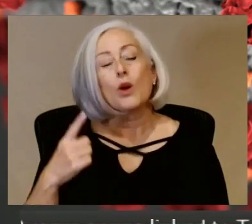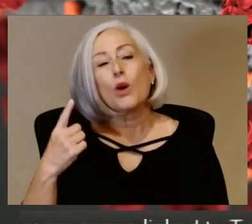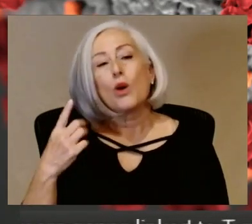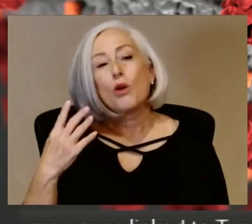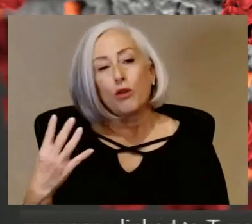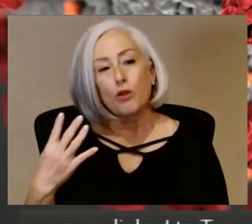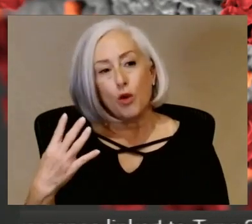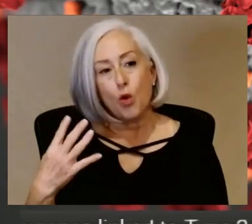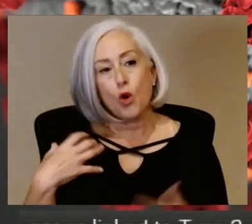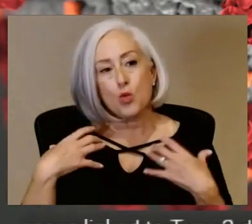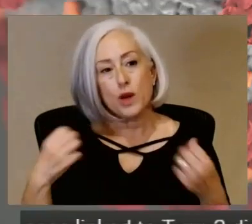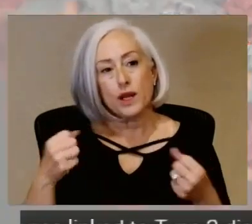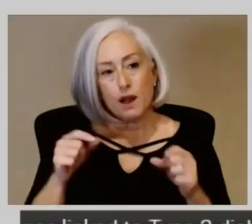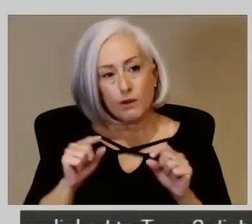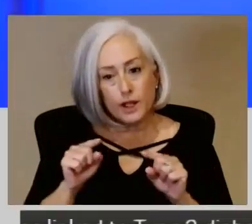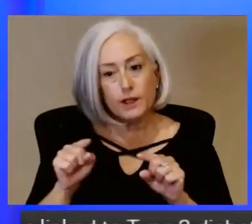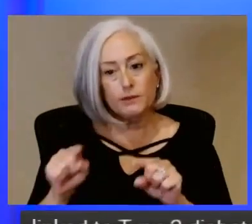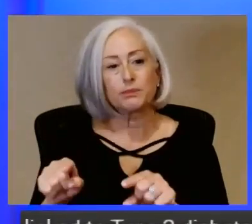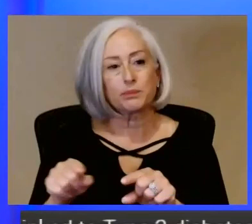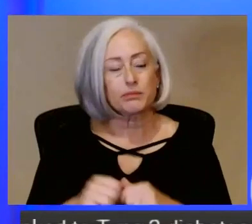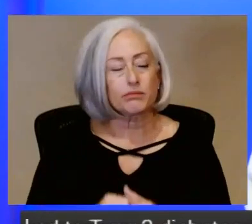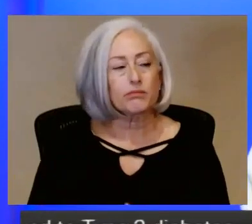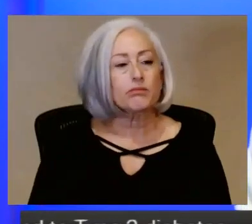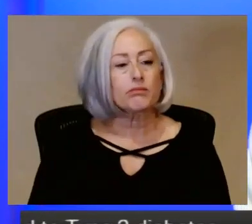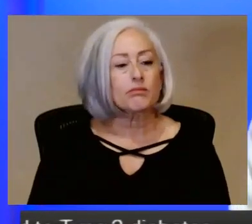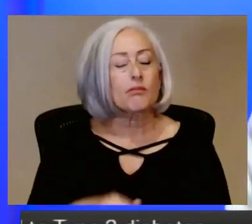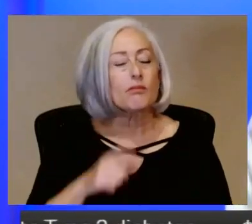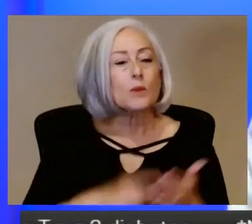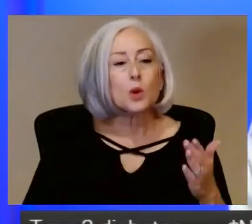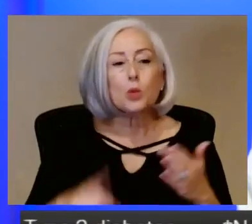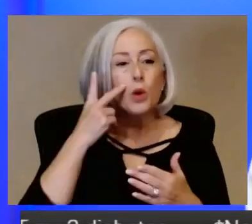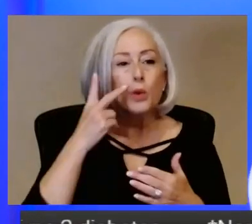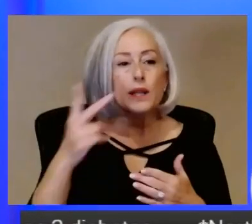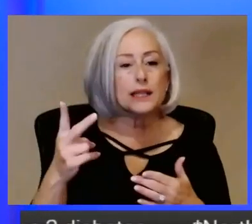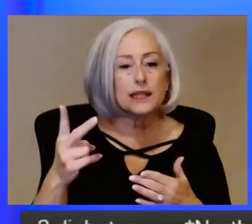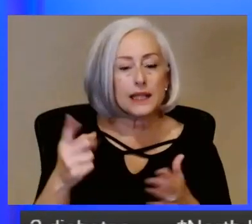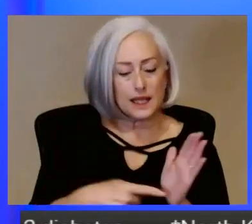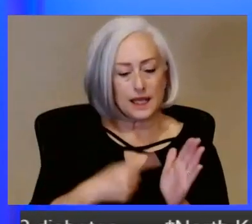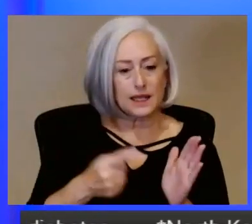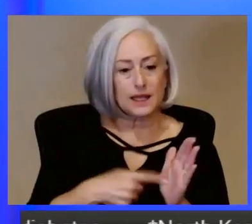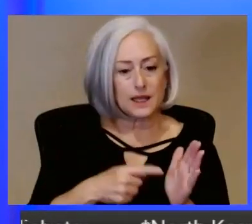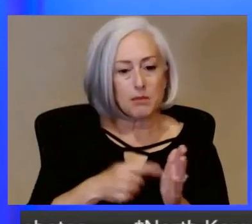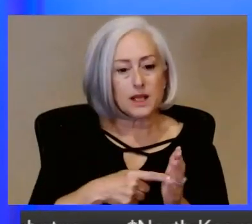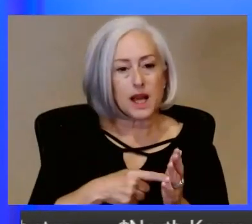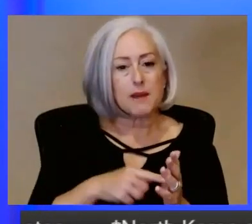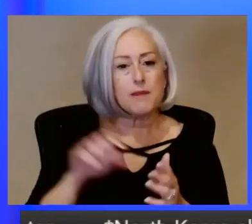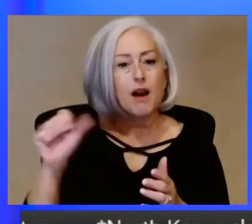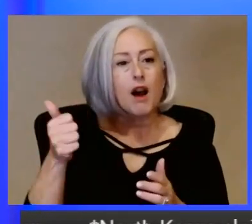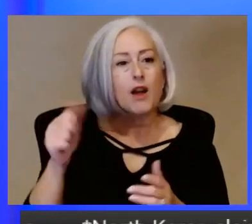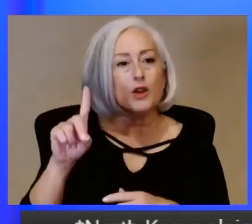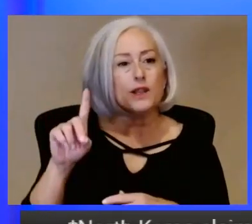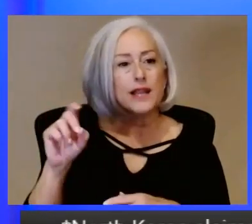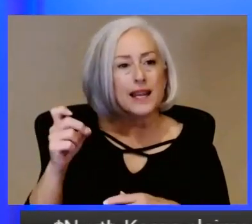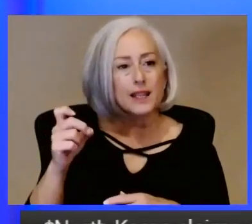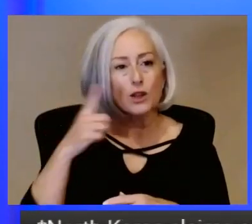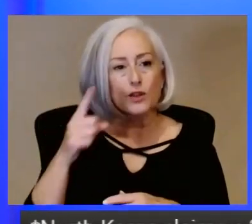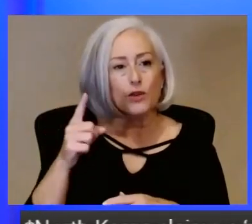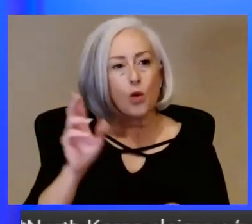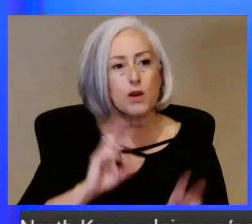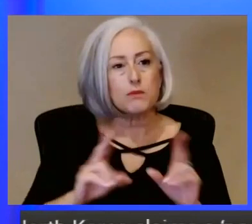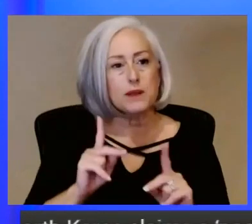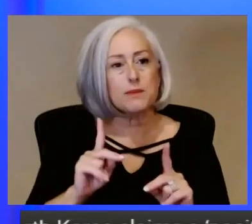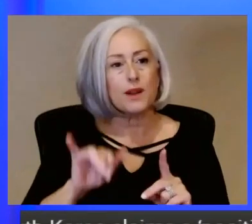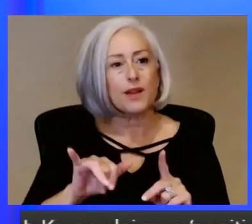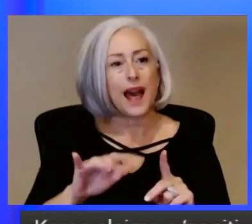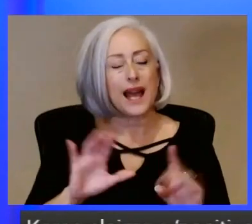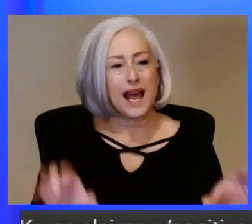here is that sometimes we have alternative diagnoses for those active COVID, but